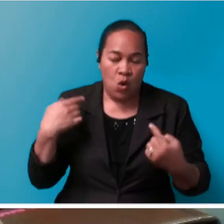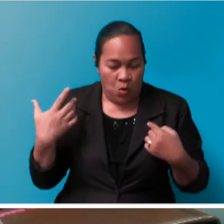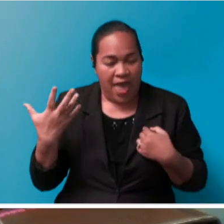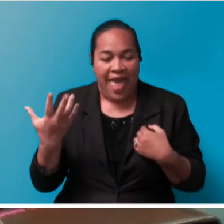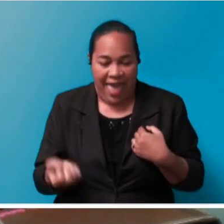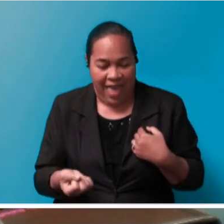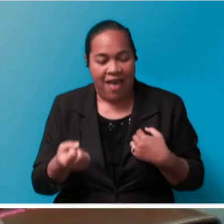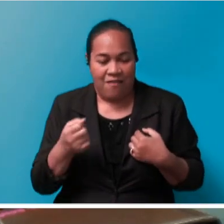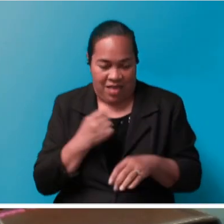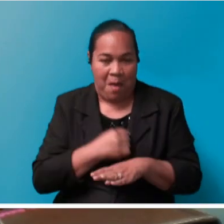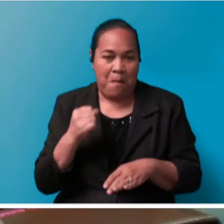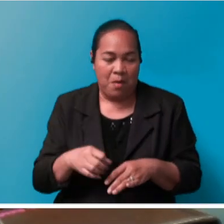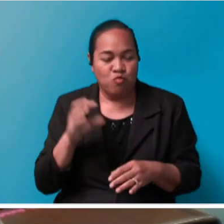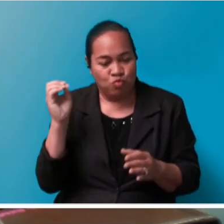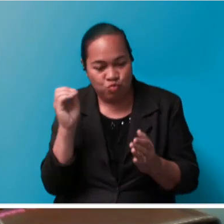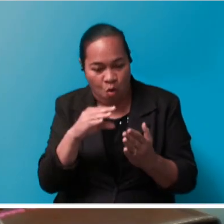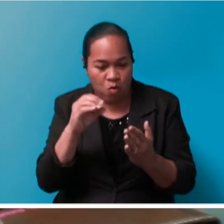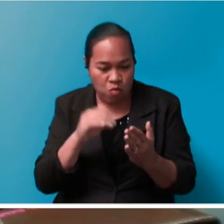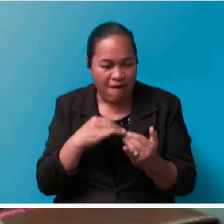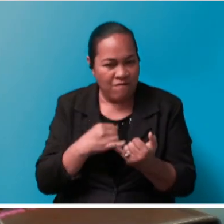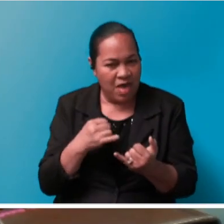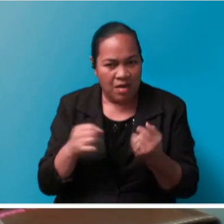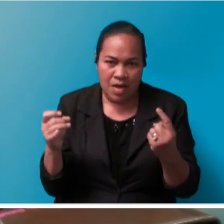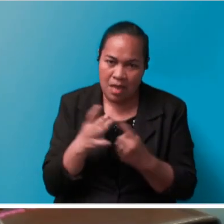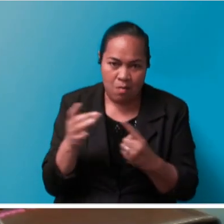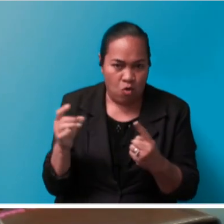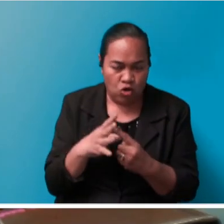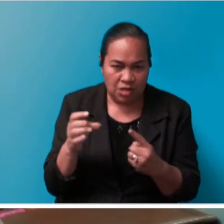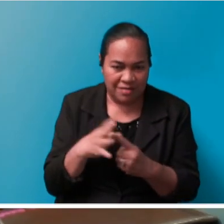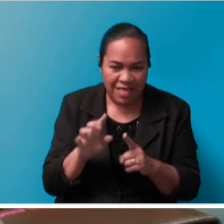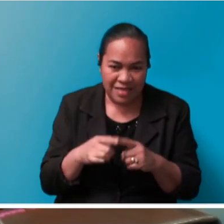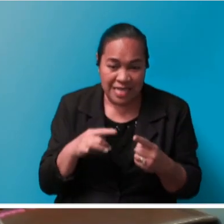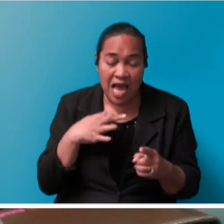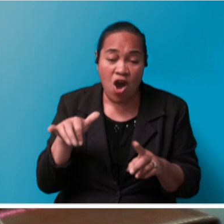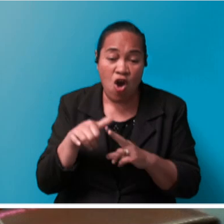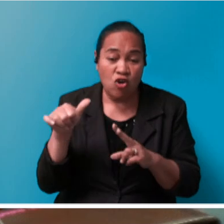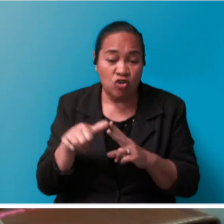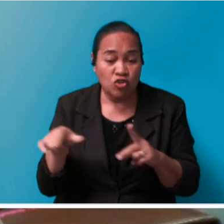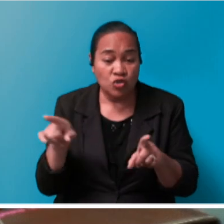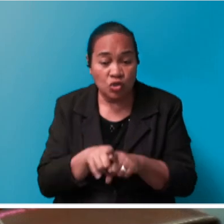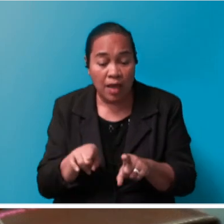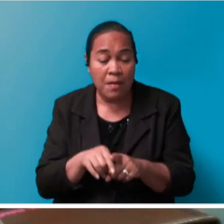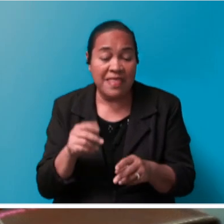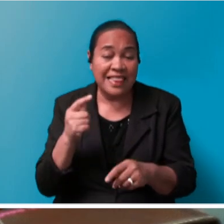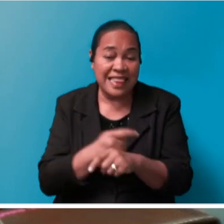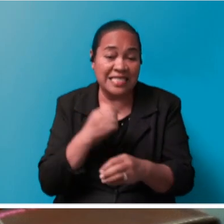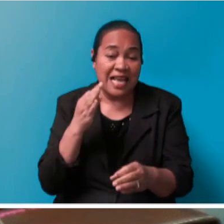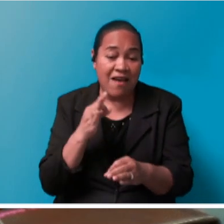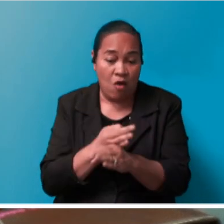in some very, very important measures, including the task force